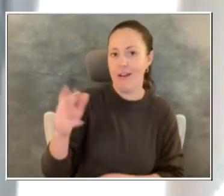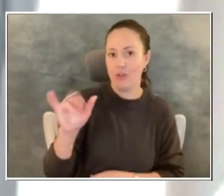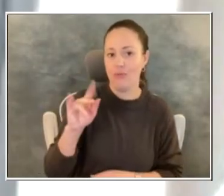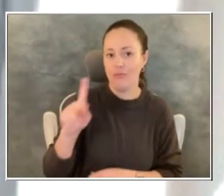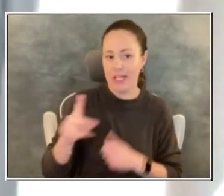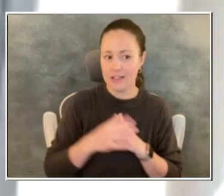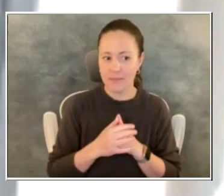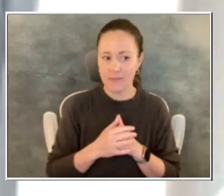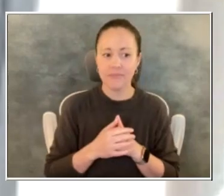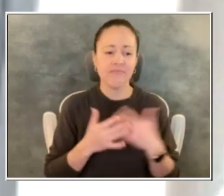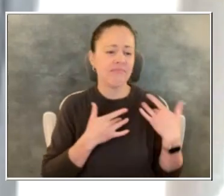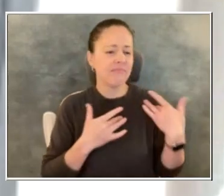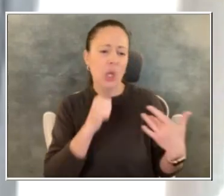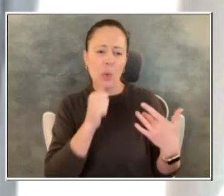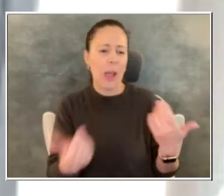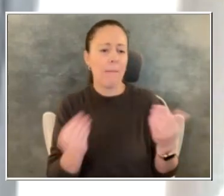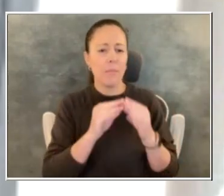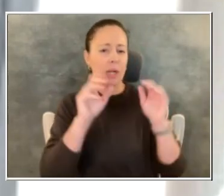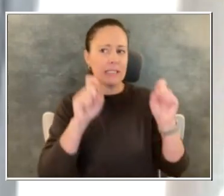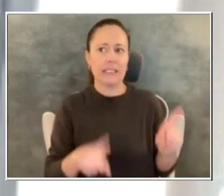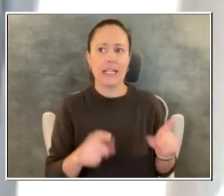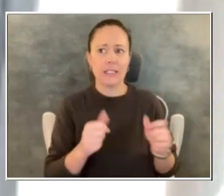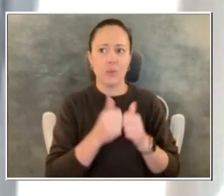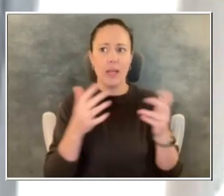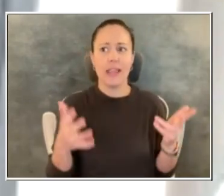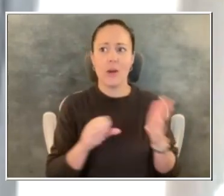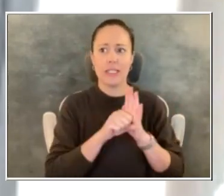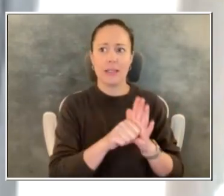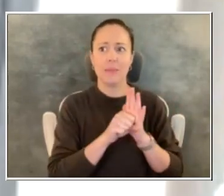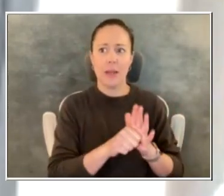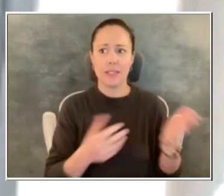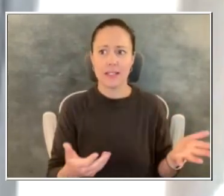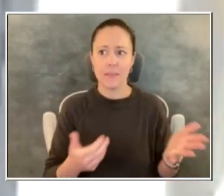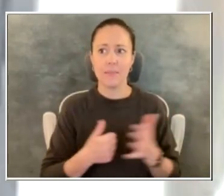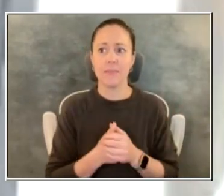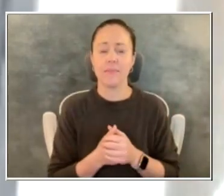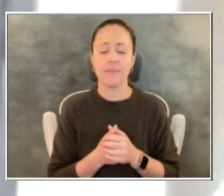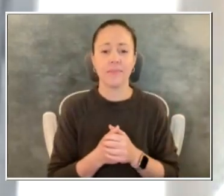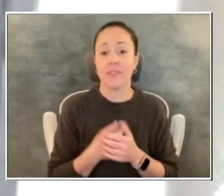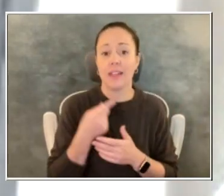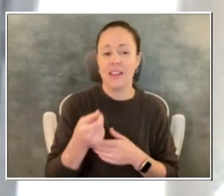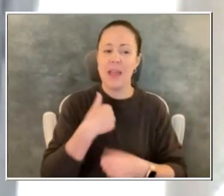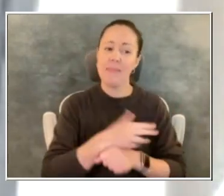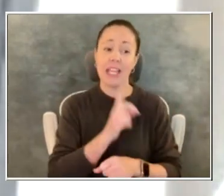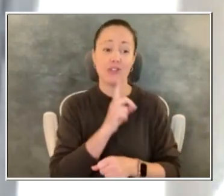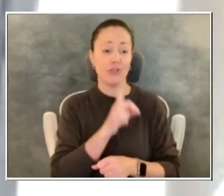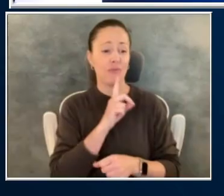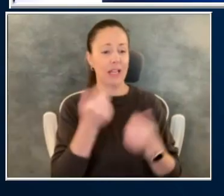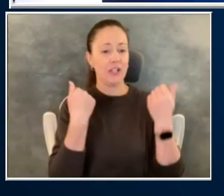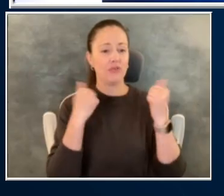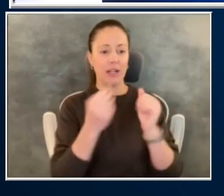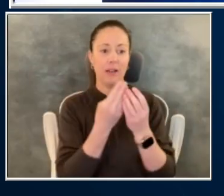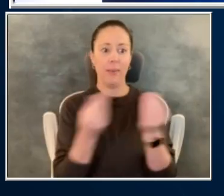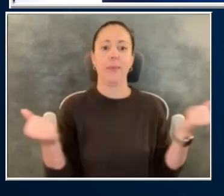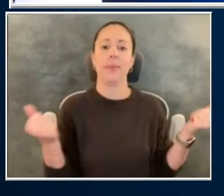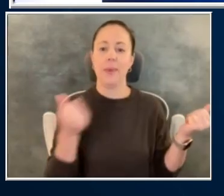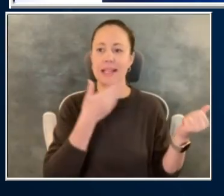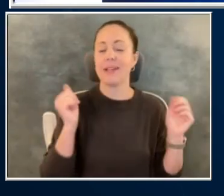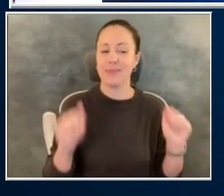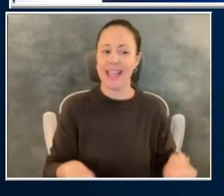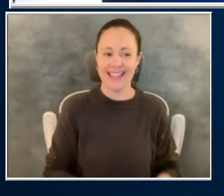you're having symptoms. It really is about identifying your risk and making sure we're going after that as best we can. Dr.